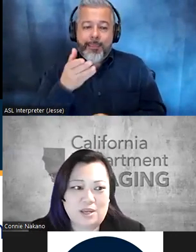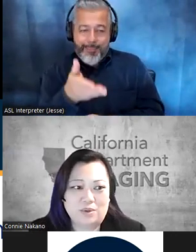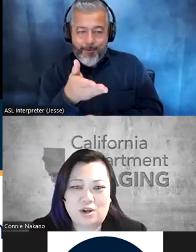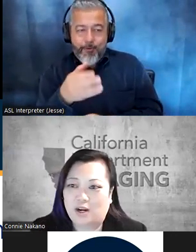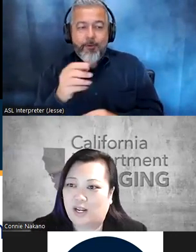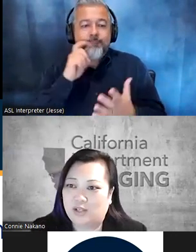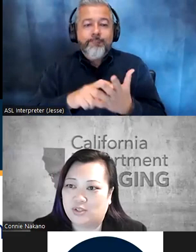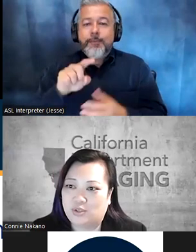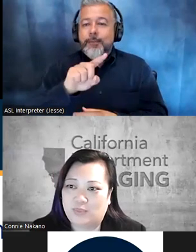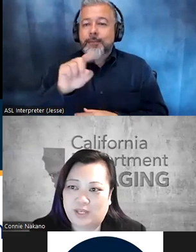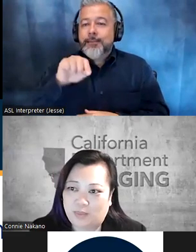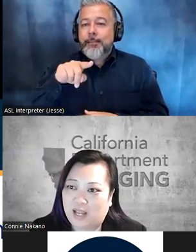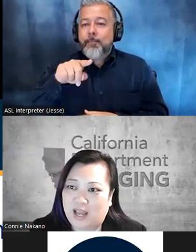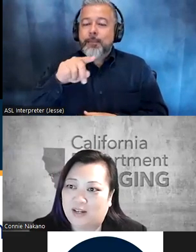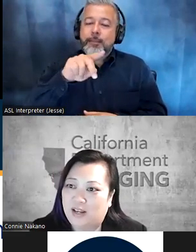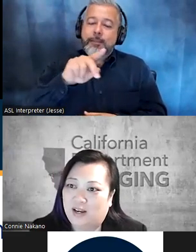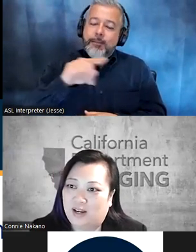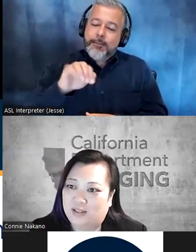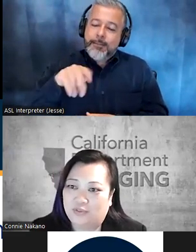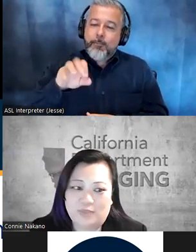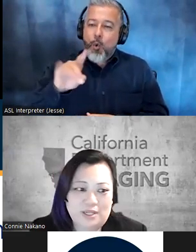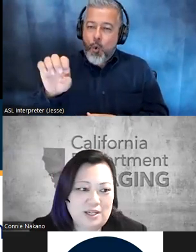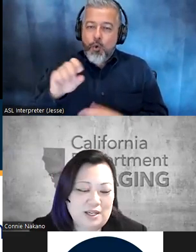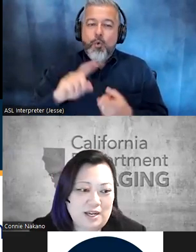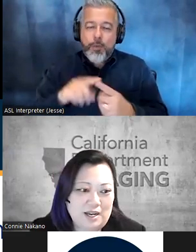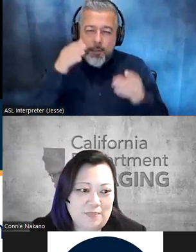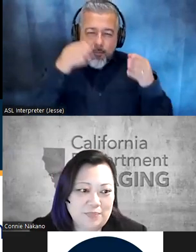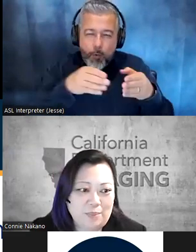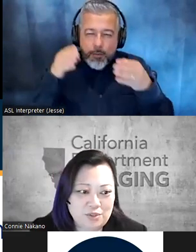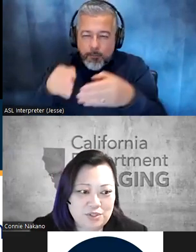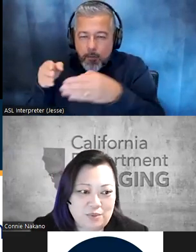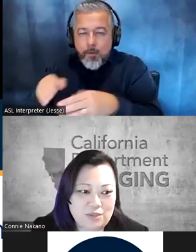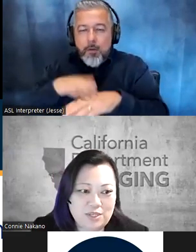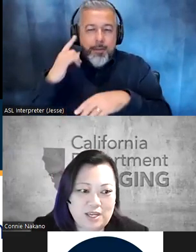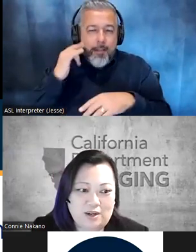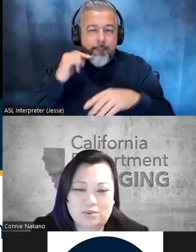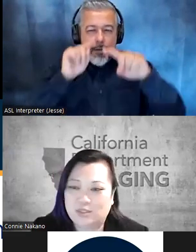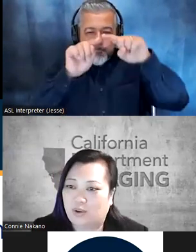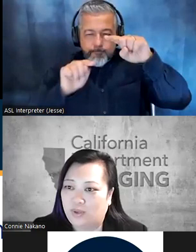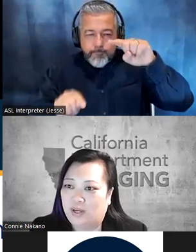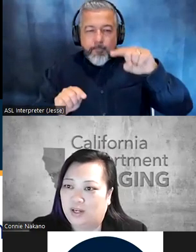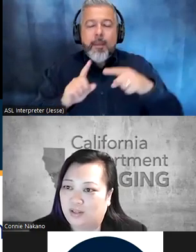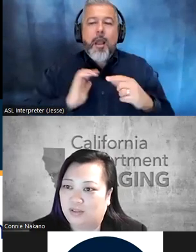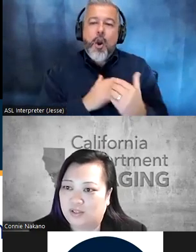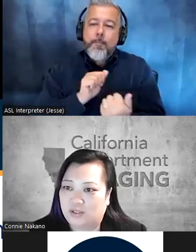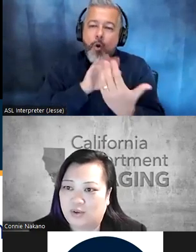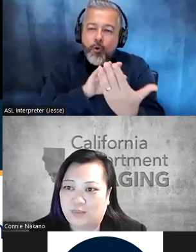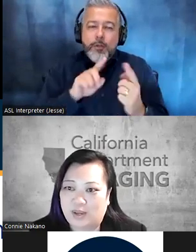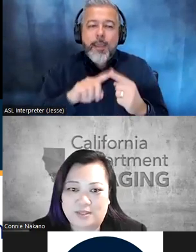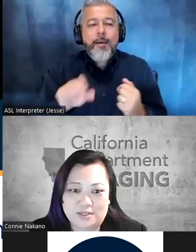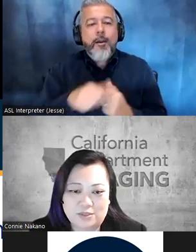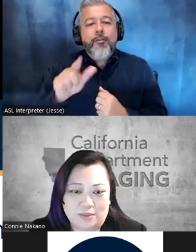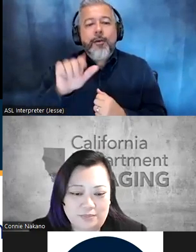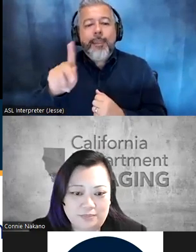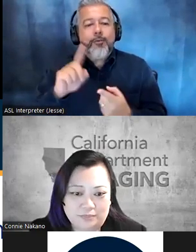zip codes that we're targeting, to the media plan, the different media approaches that we're using, and also another link to the direct